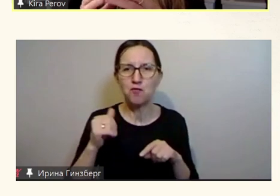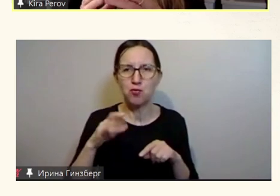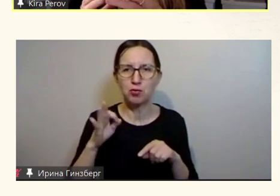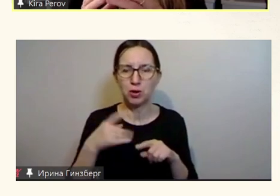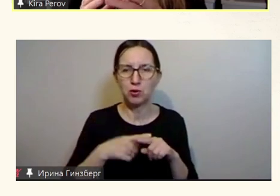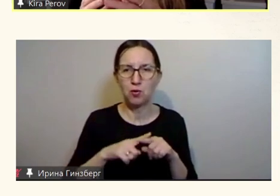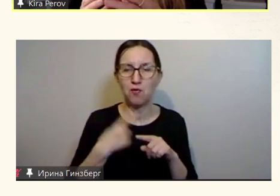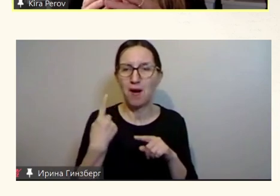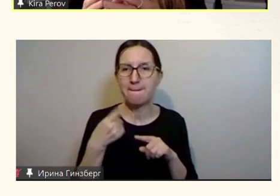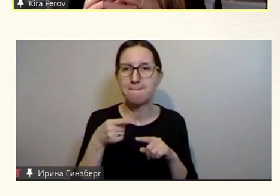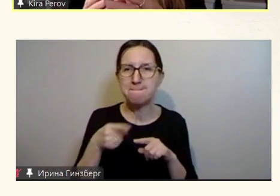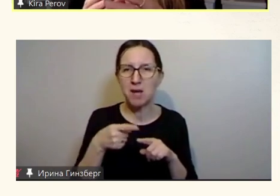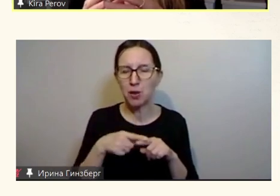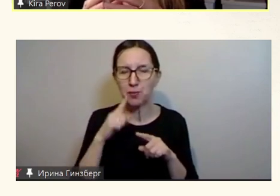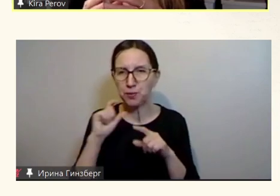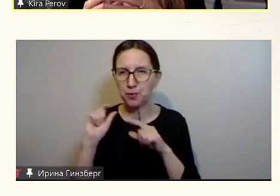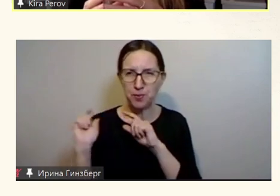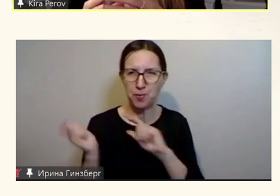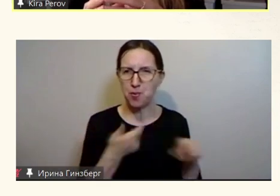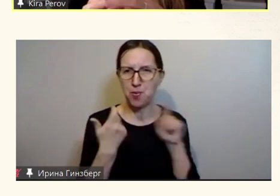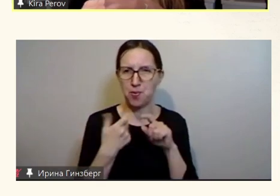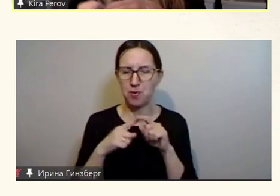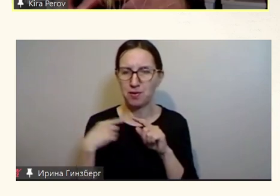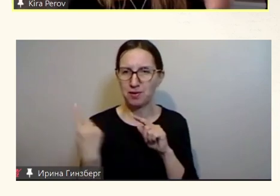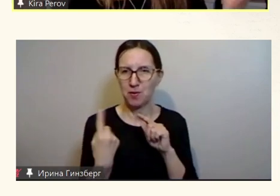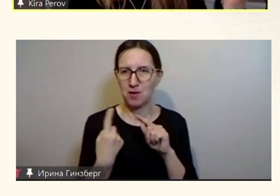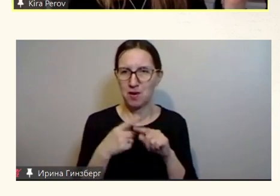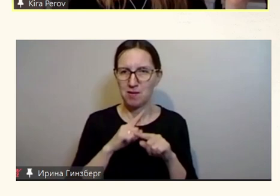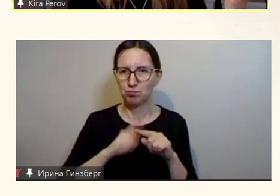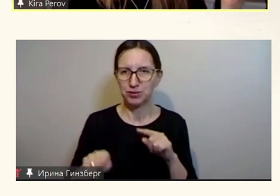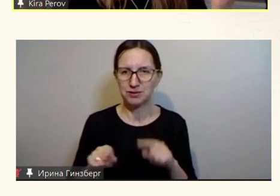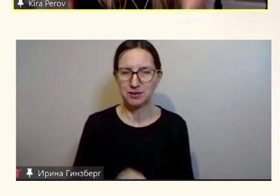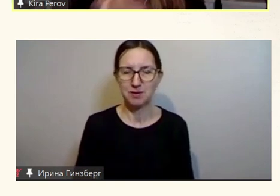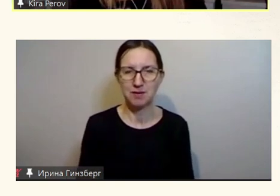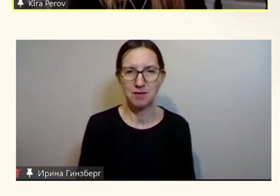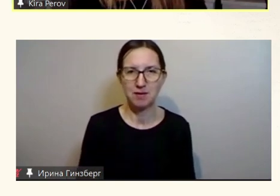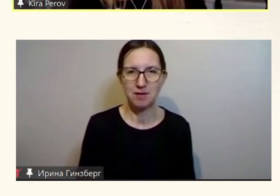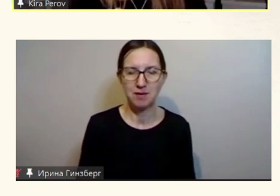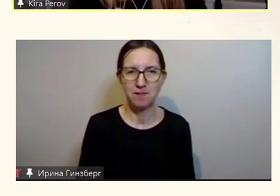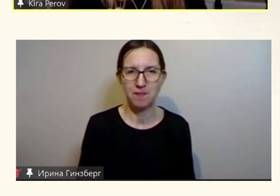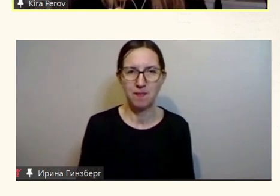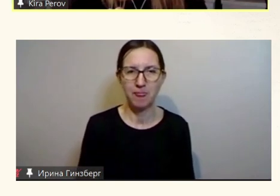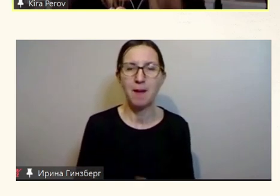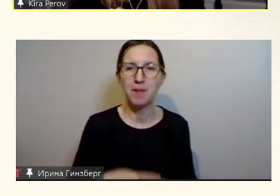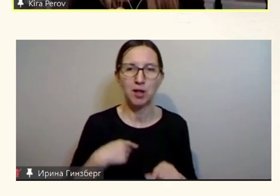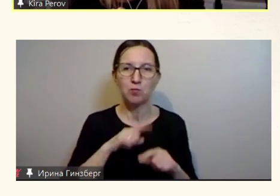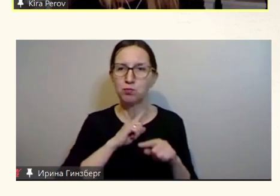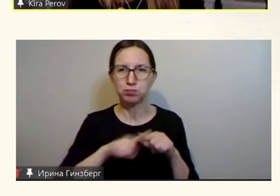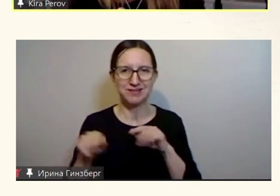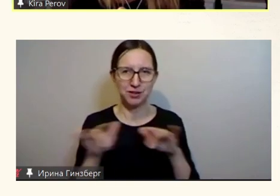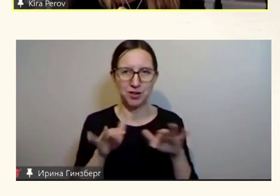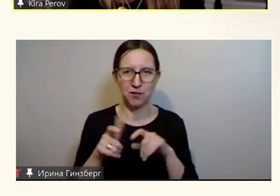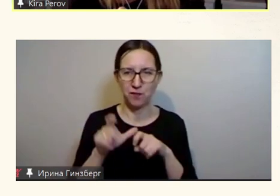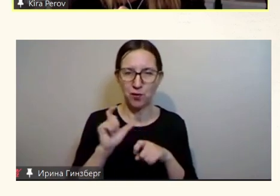And as you can, this was one of our largest projects. And this is only a short part of the whole opera.